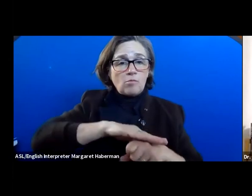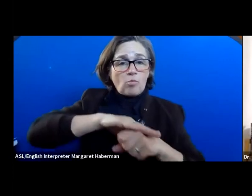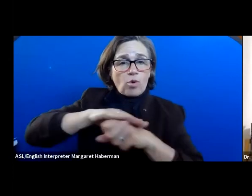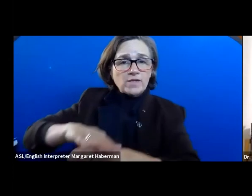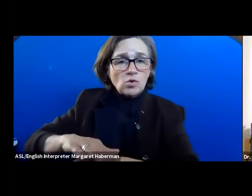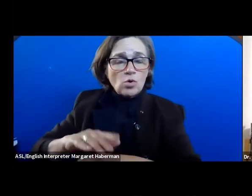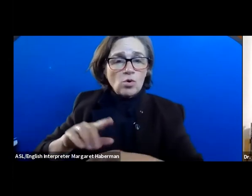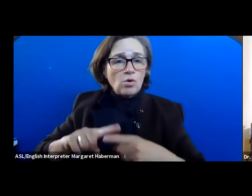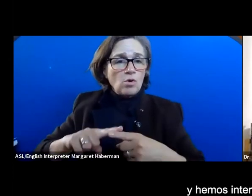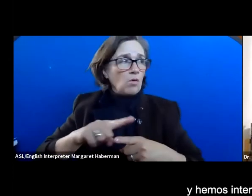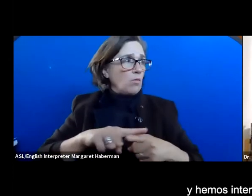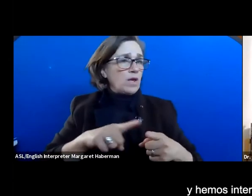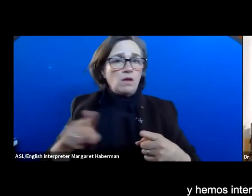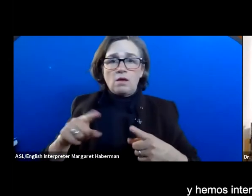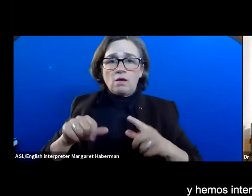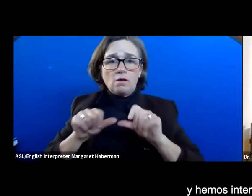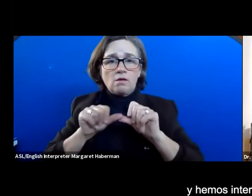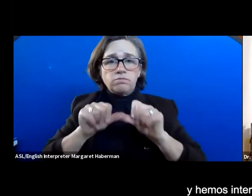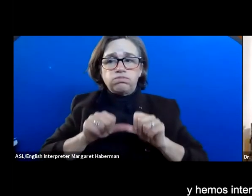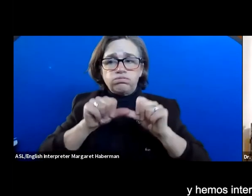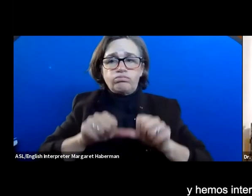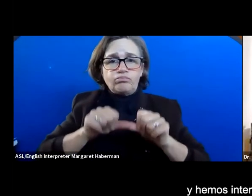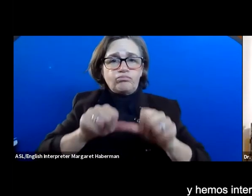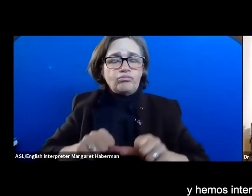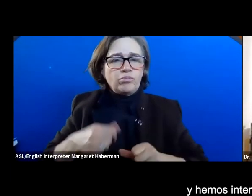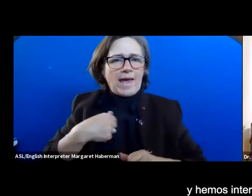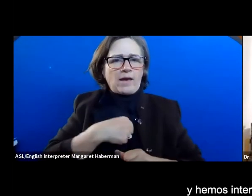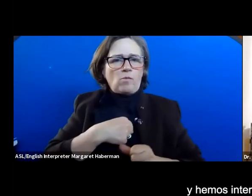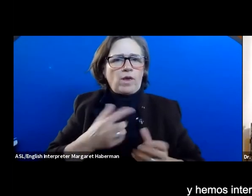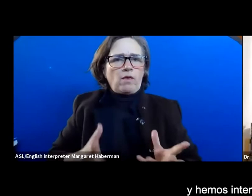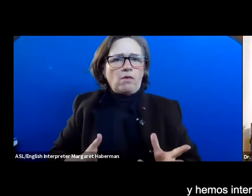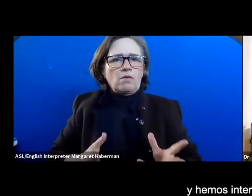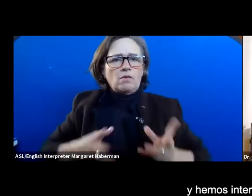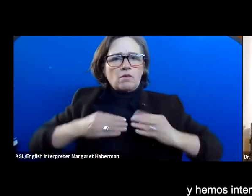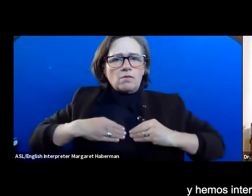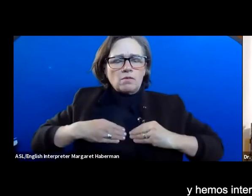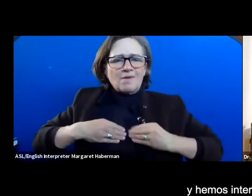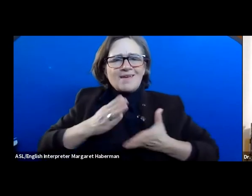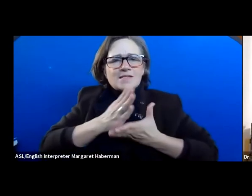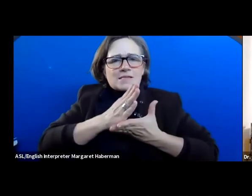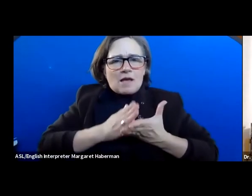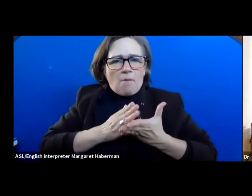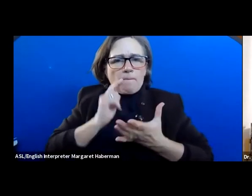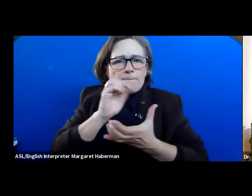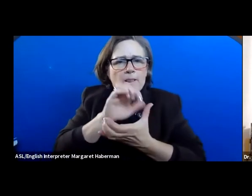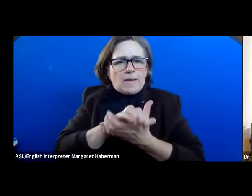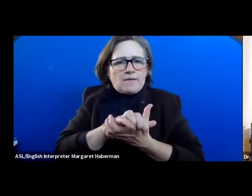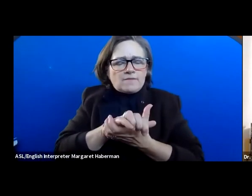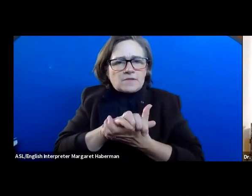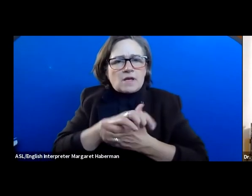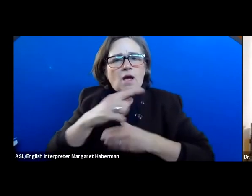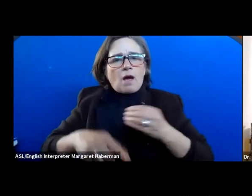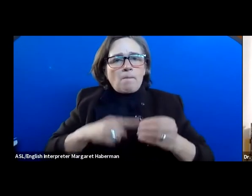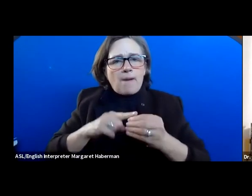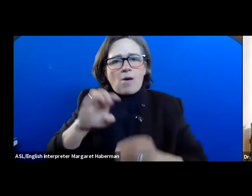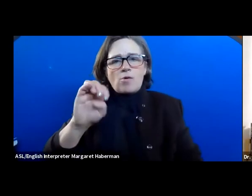engaged in struggle, and we have internalized and accepted certain premises that the empire told